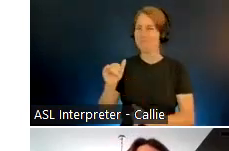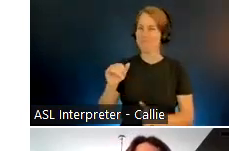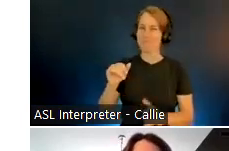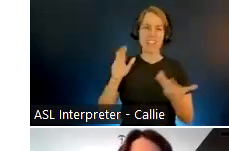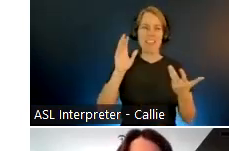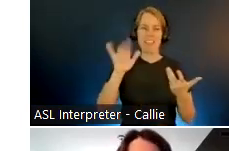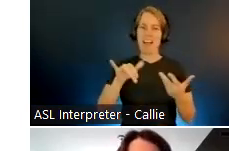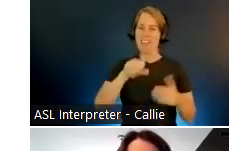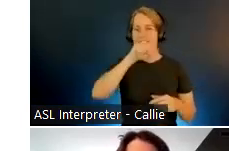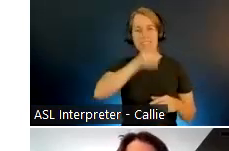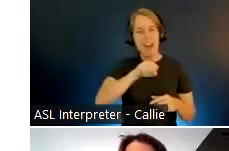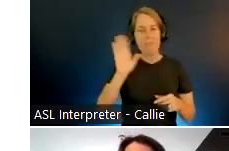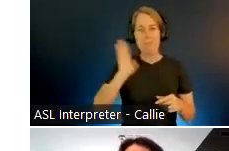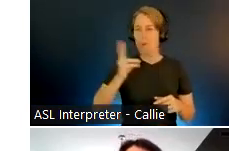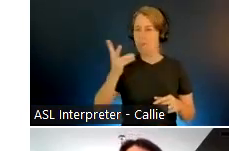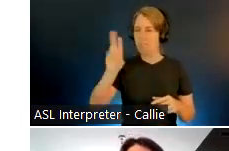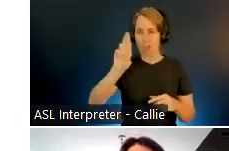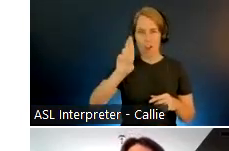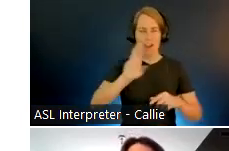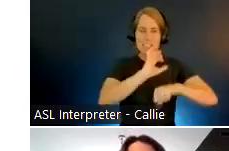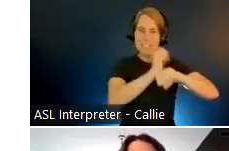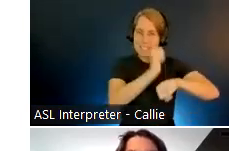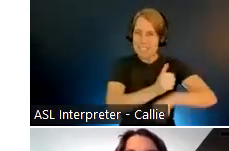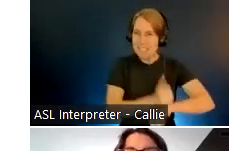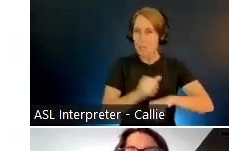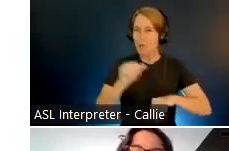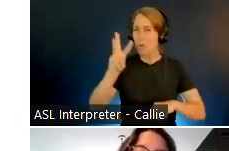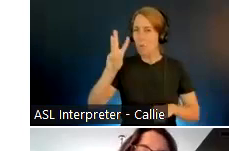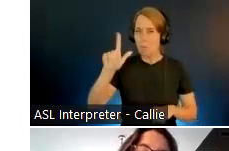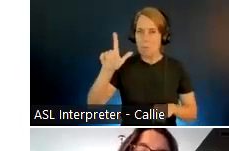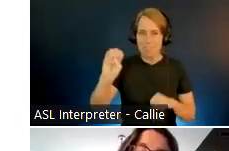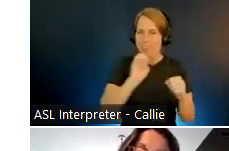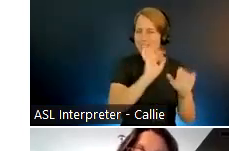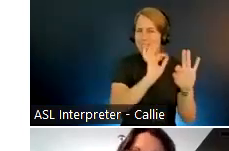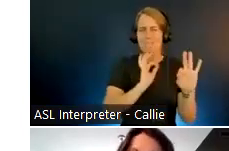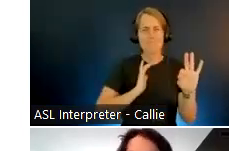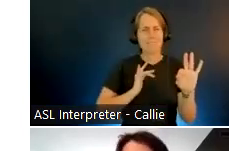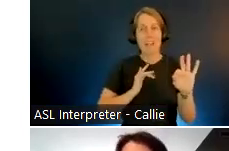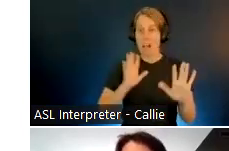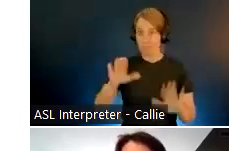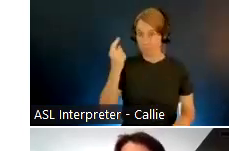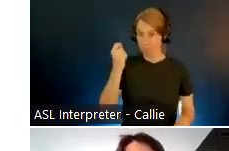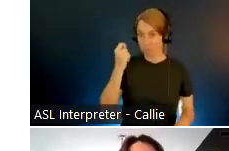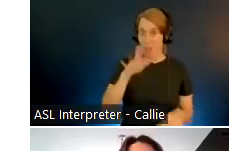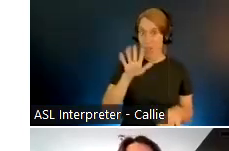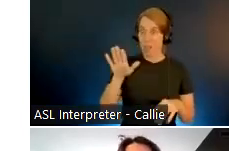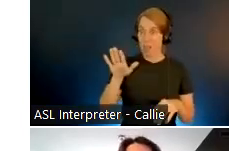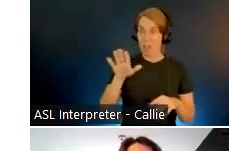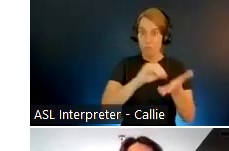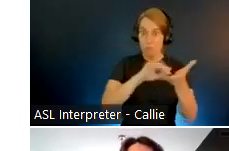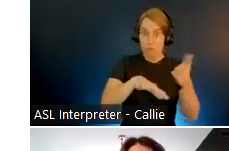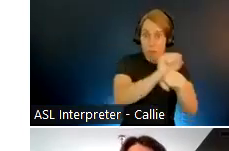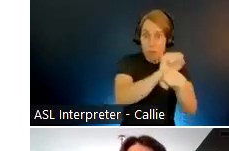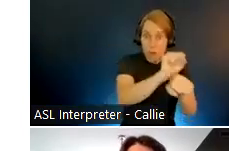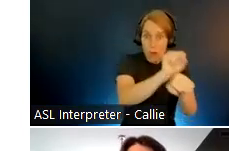about my job when I worked at VR. I love to set these up. And VR can actually pay for these work experiences. They can